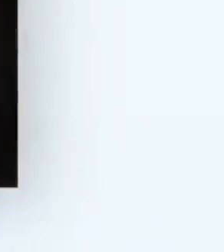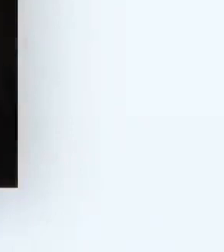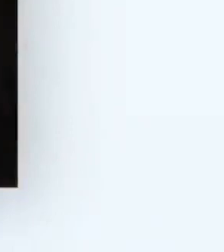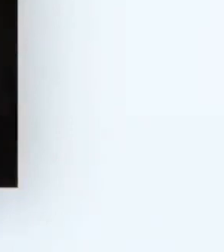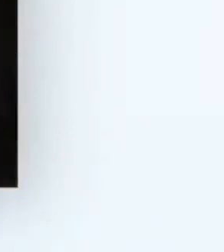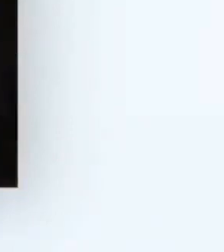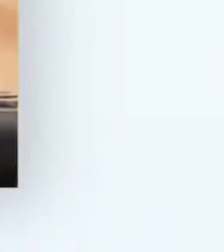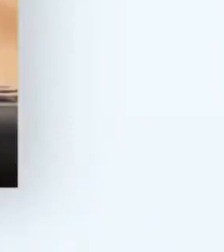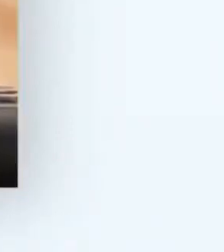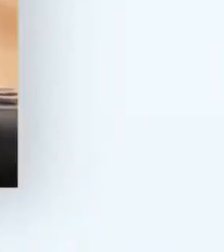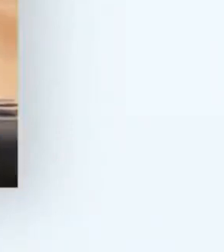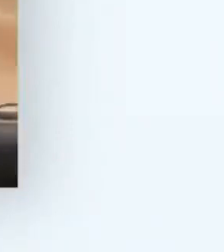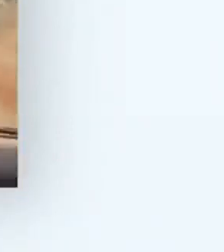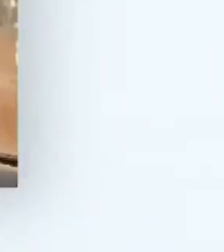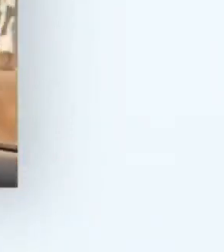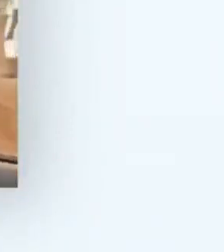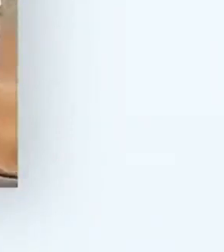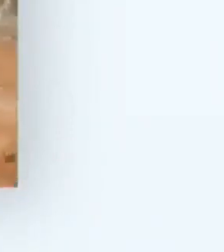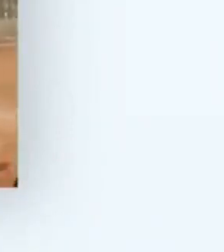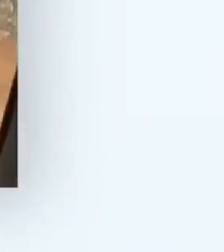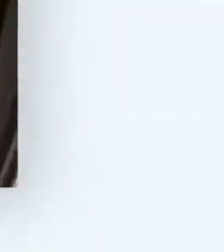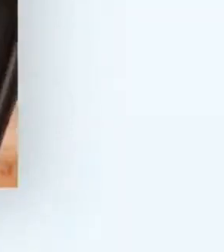It came from the radio.